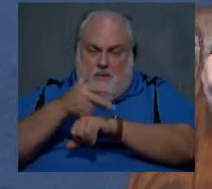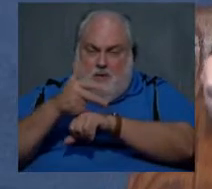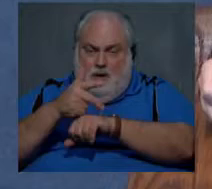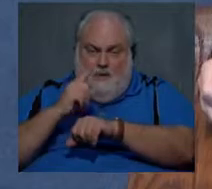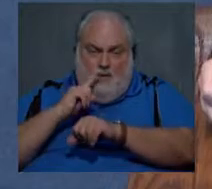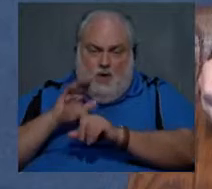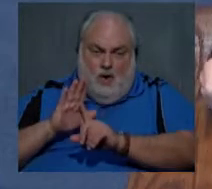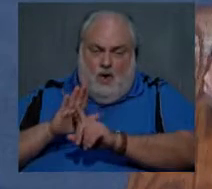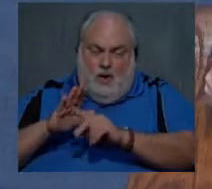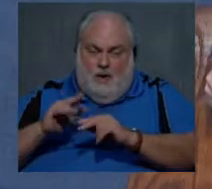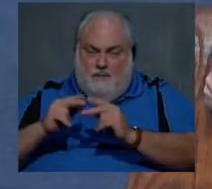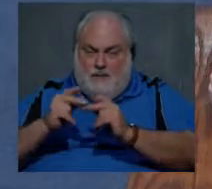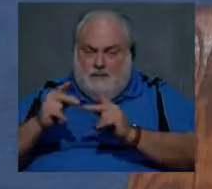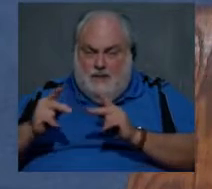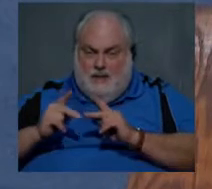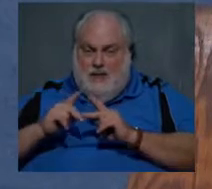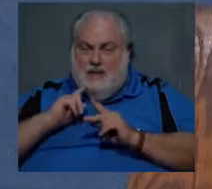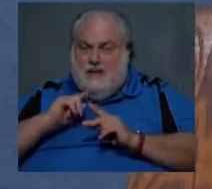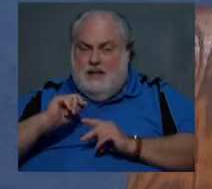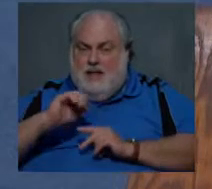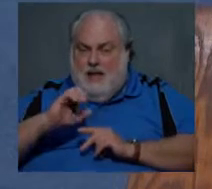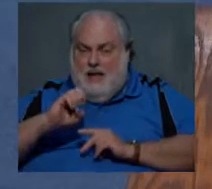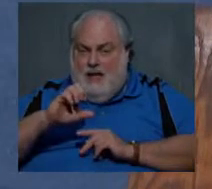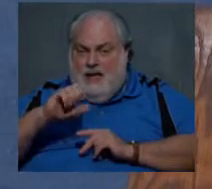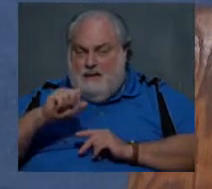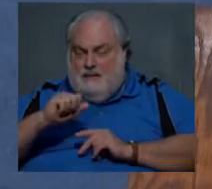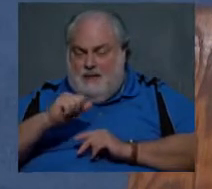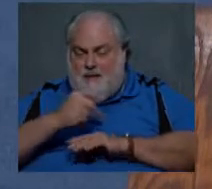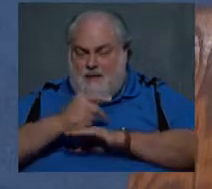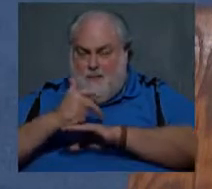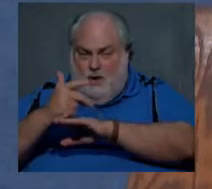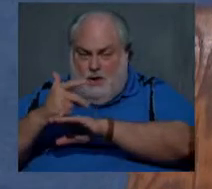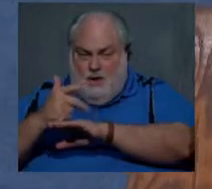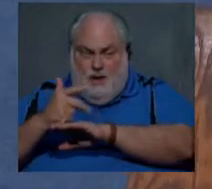facility. It is an excess parking. You know,